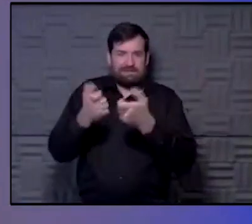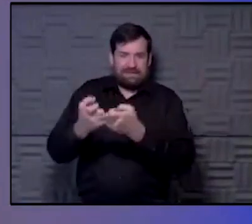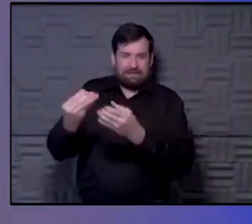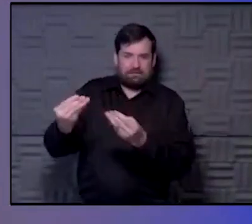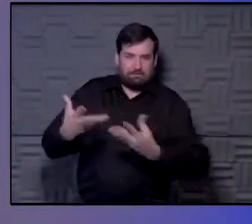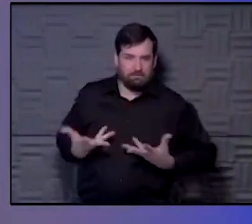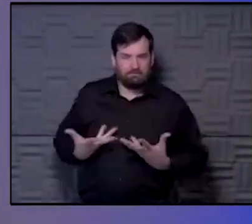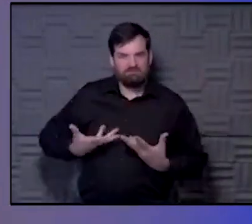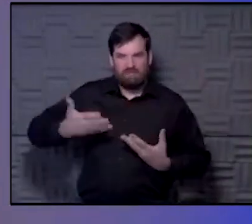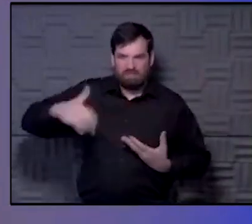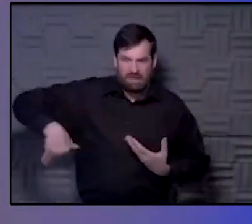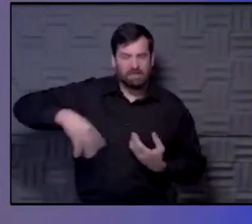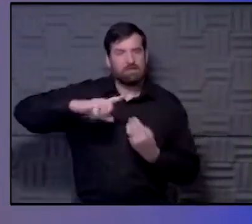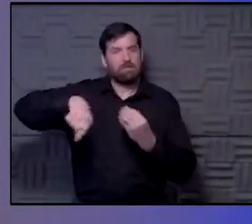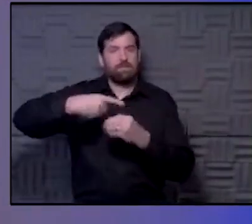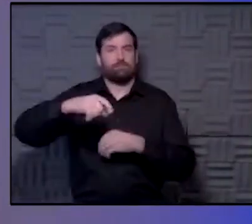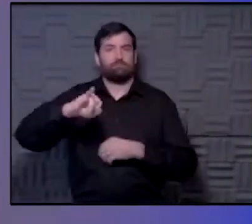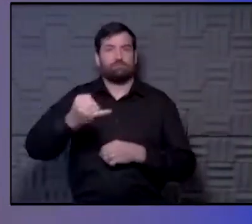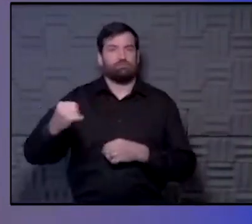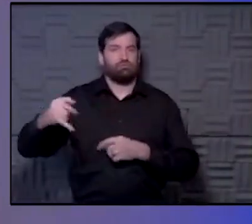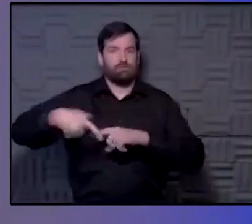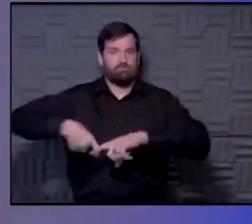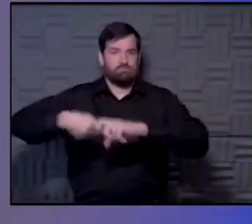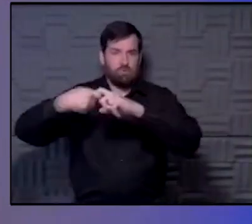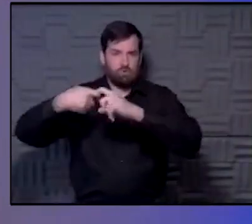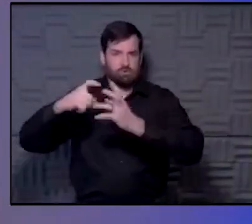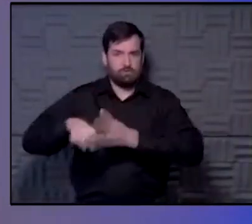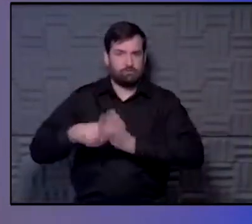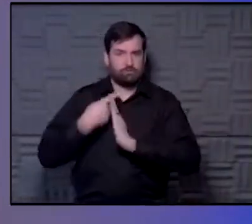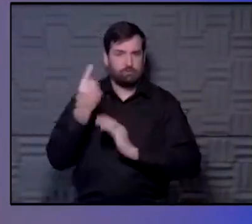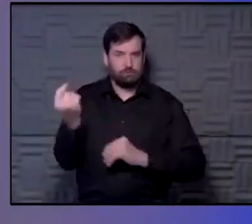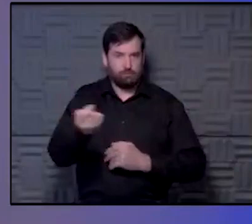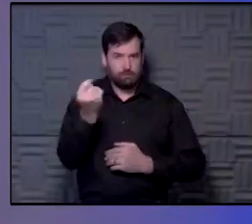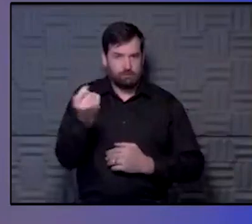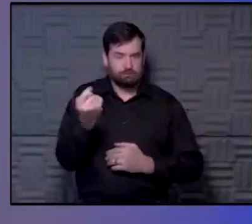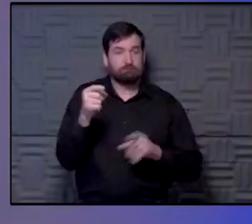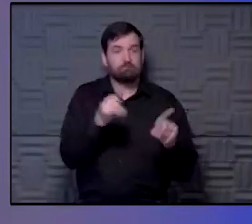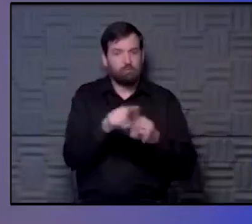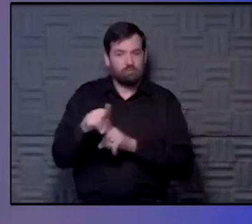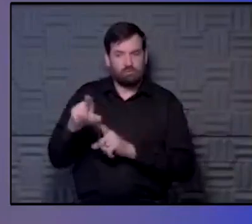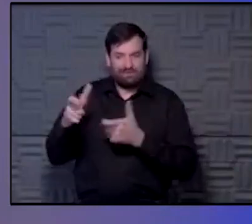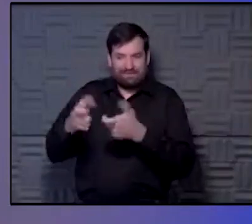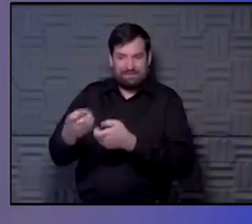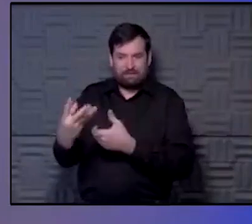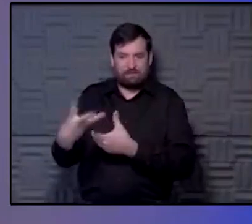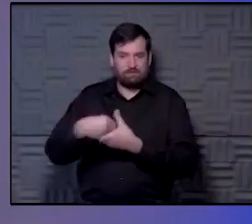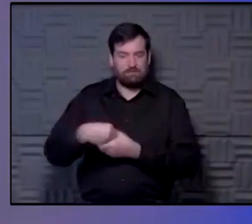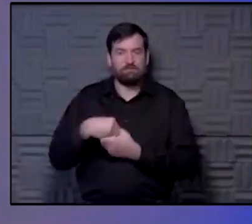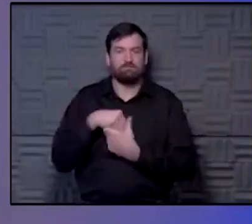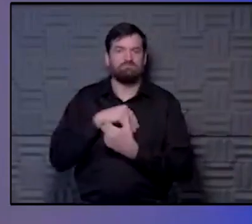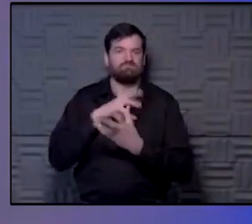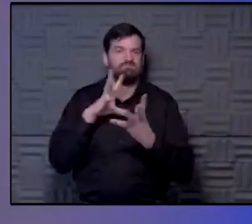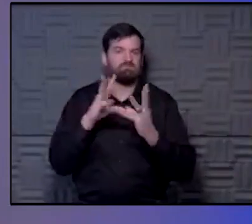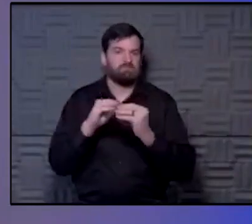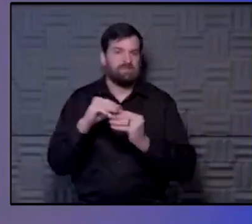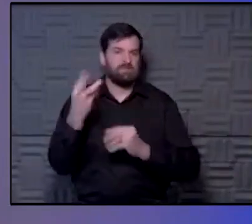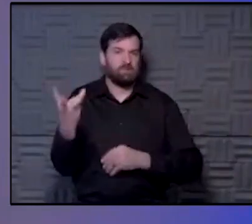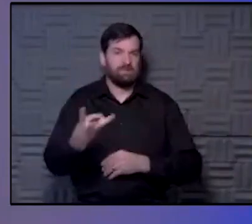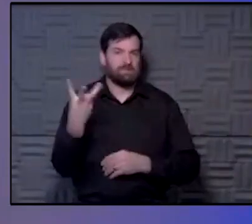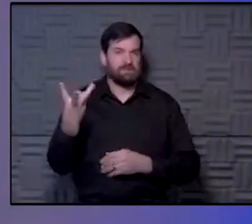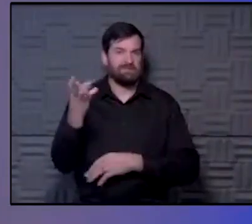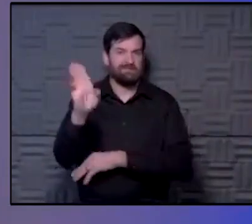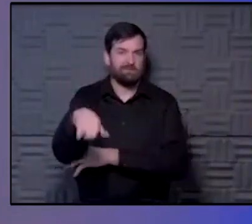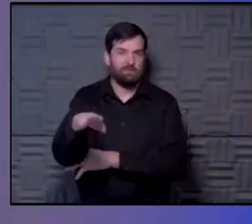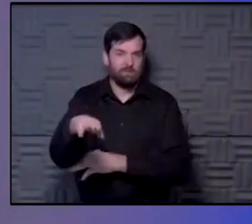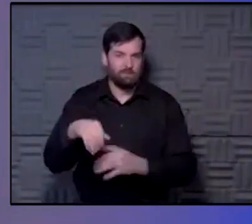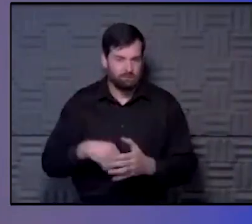night about the pause that started on Tuesday. And then also in that text we got was inviting us to be in the Wednesday